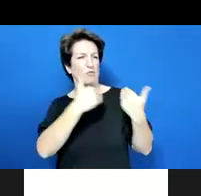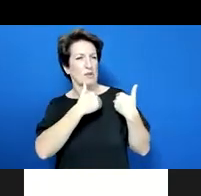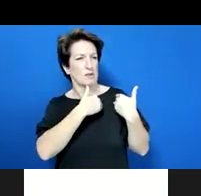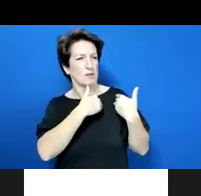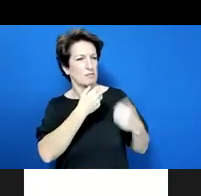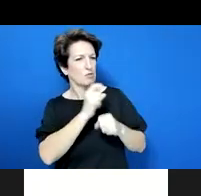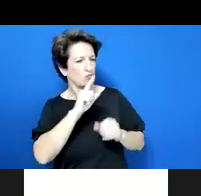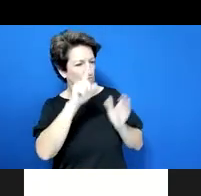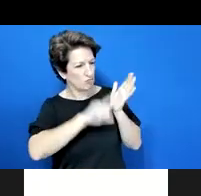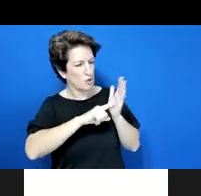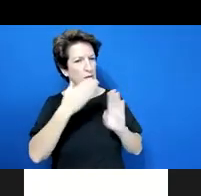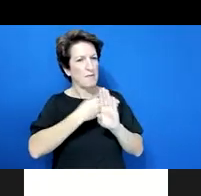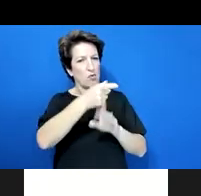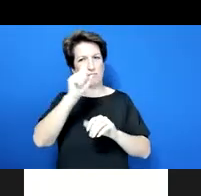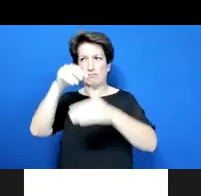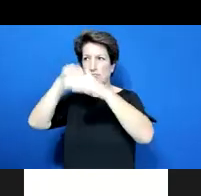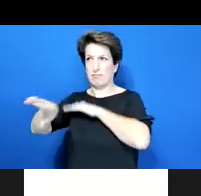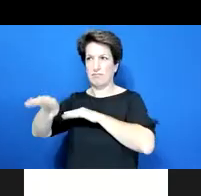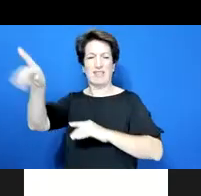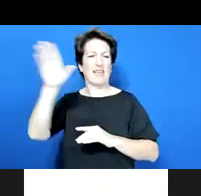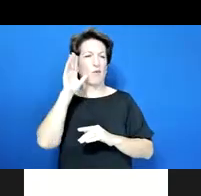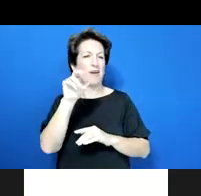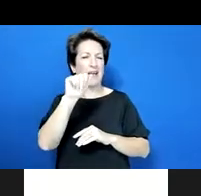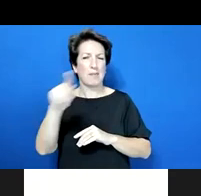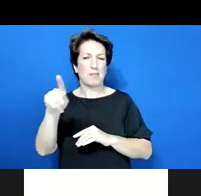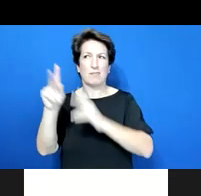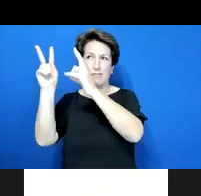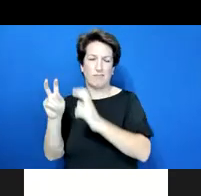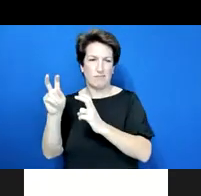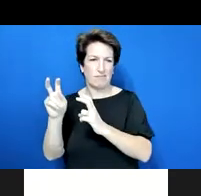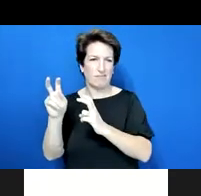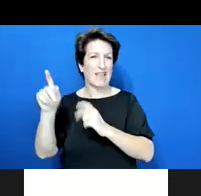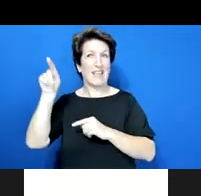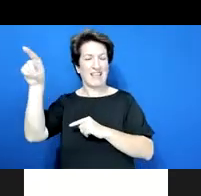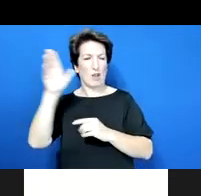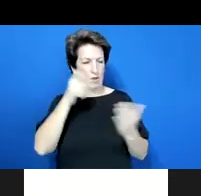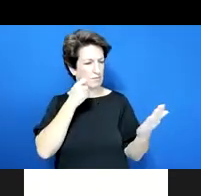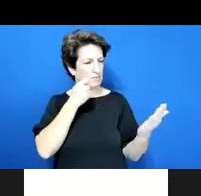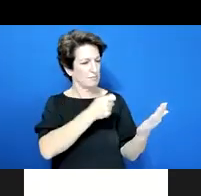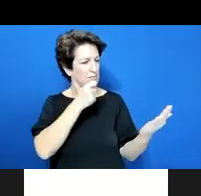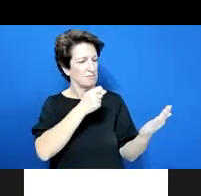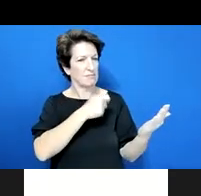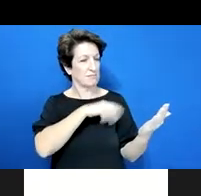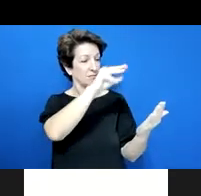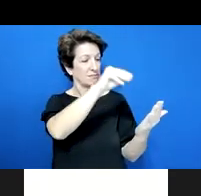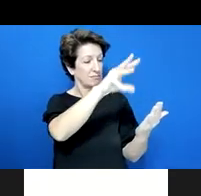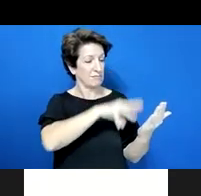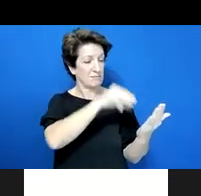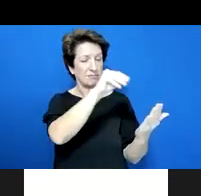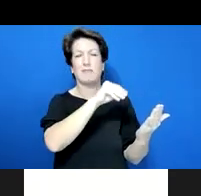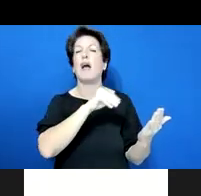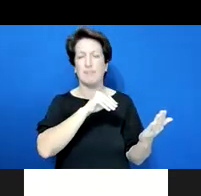have access to the app and can read the QR code itself. So you don't need, or really don't have access to the app